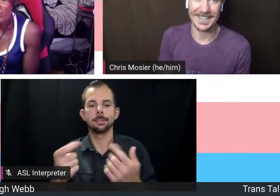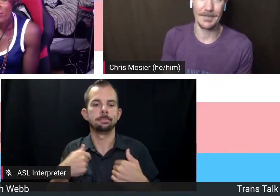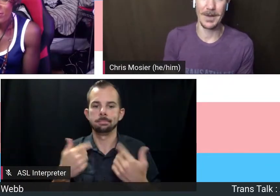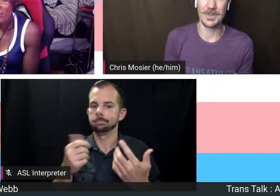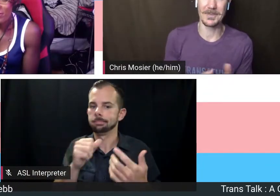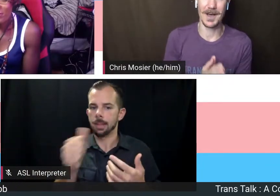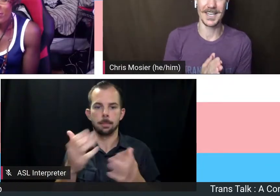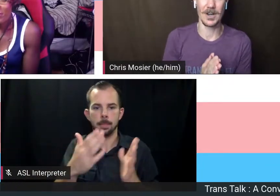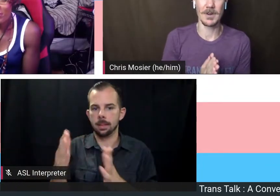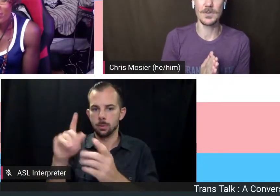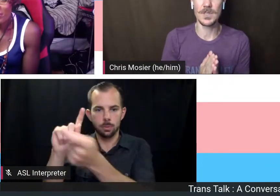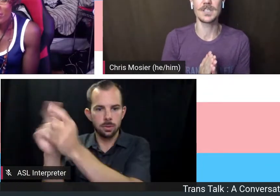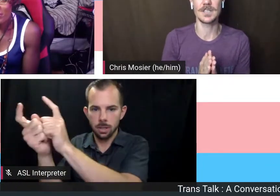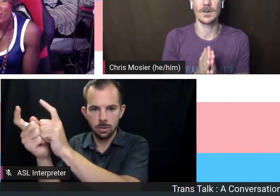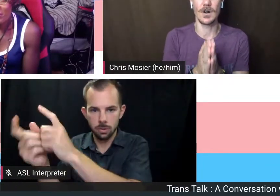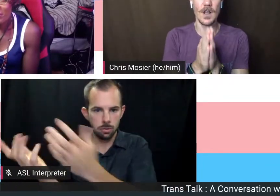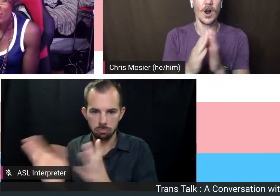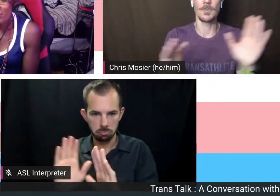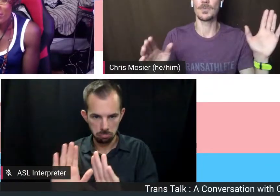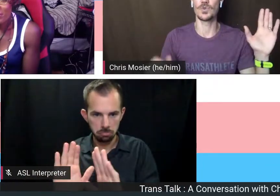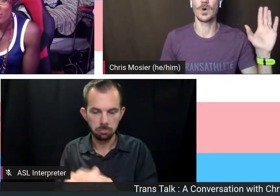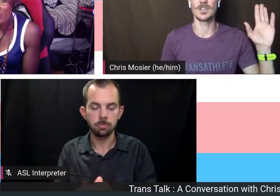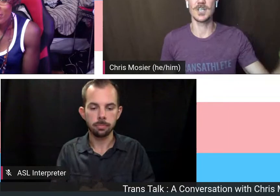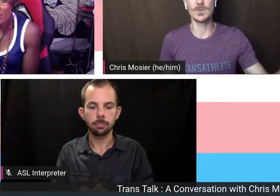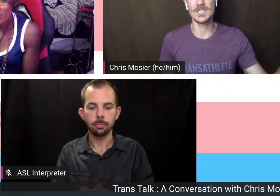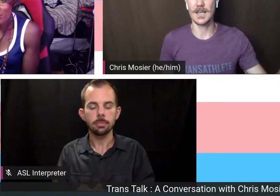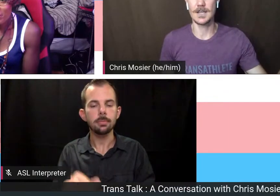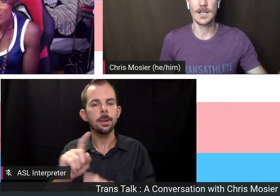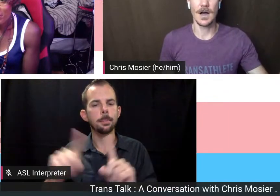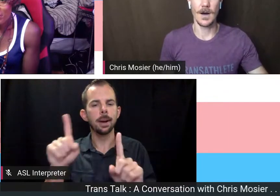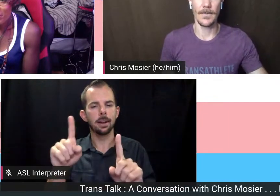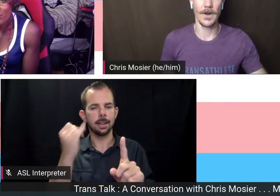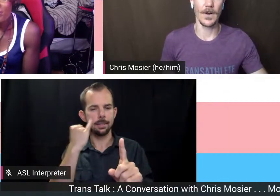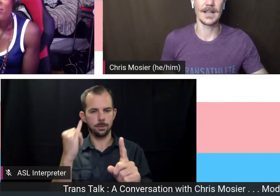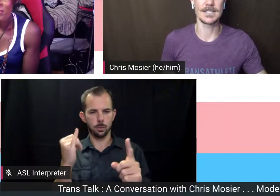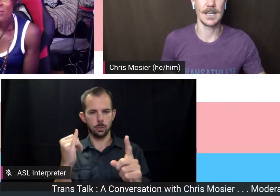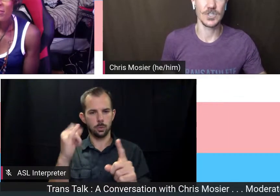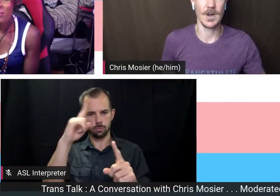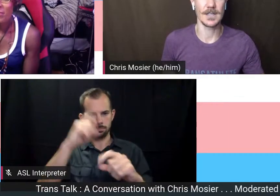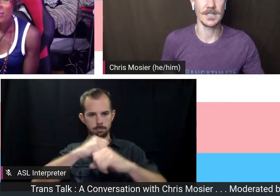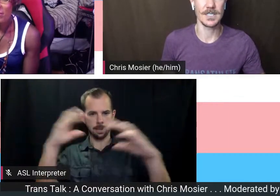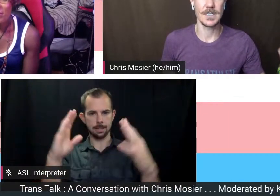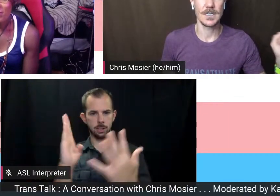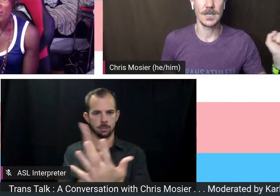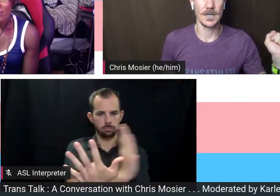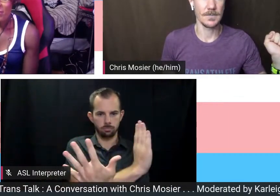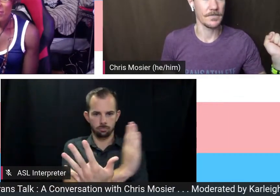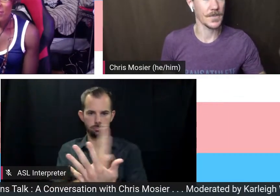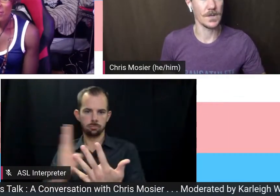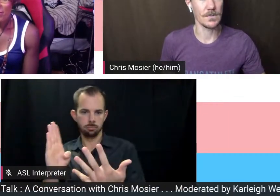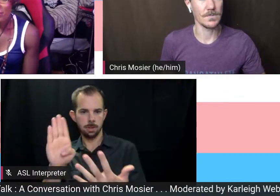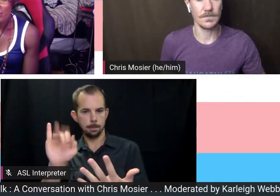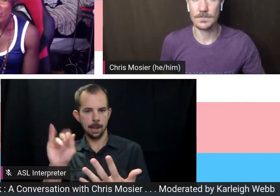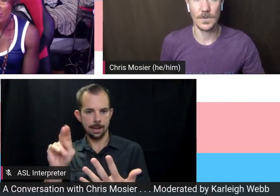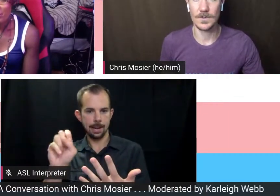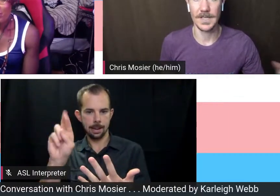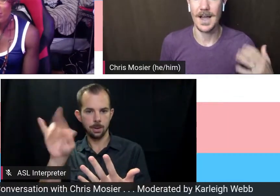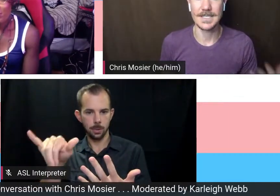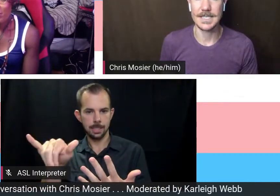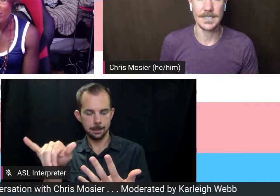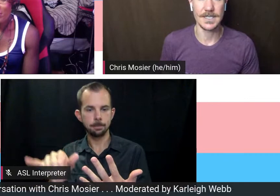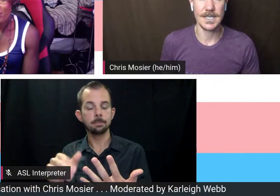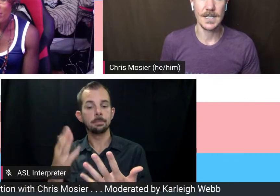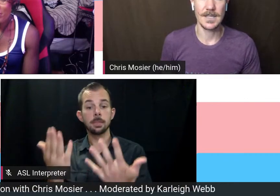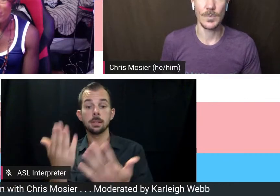I'm not with the binary, but if you think that there are people who are so set on their anti-trans,